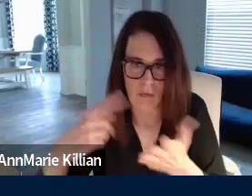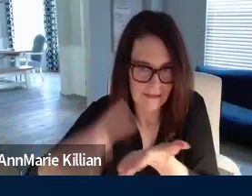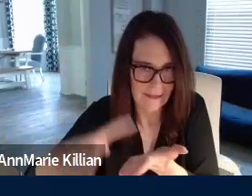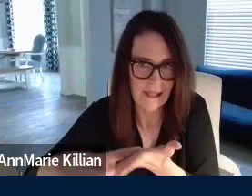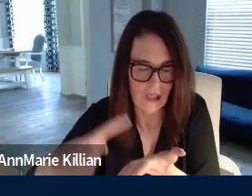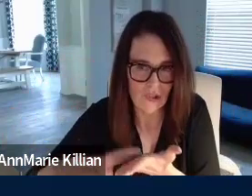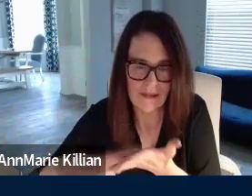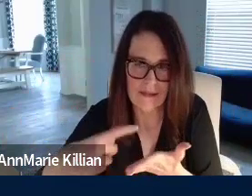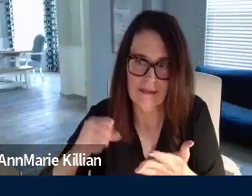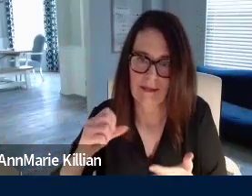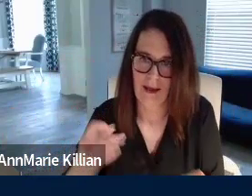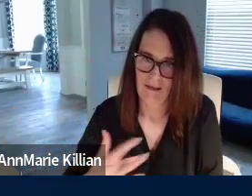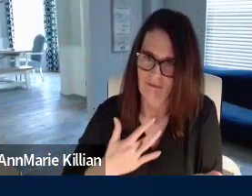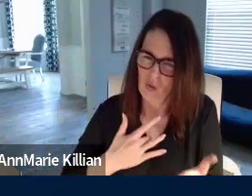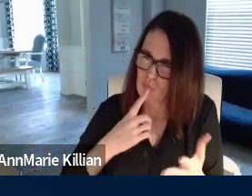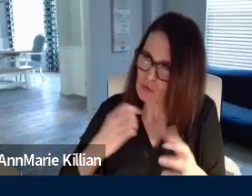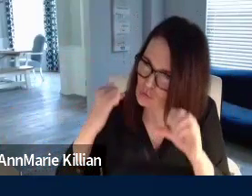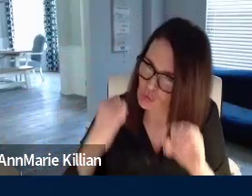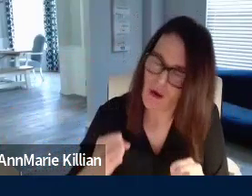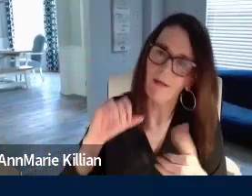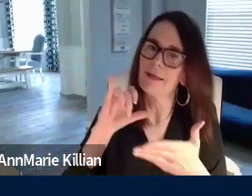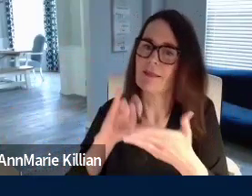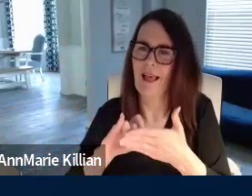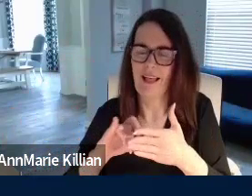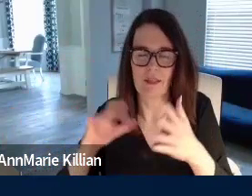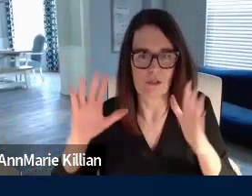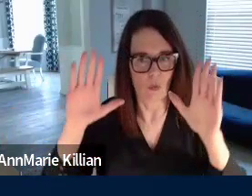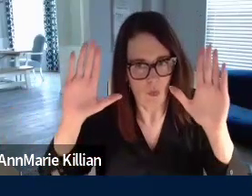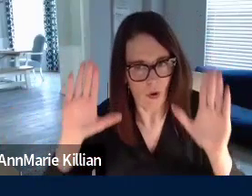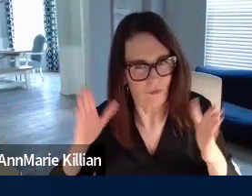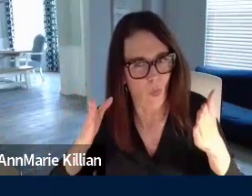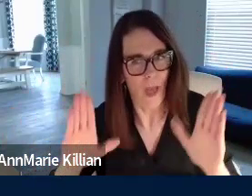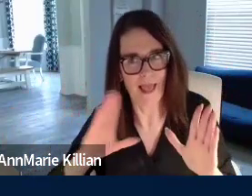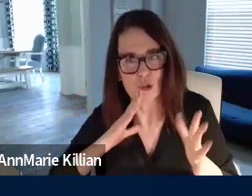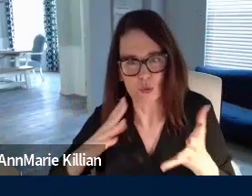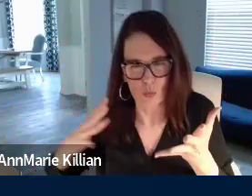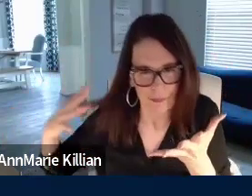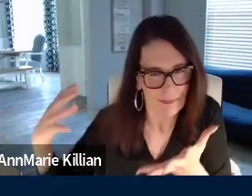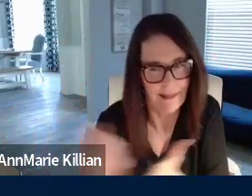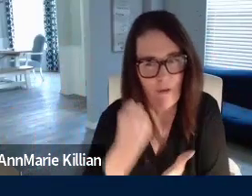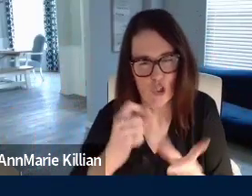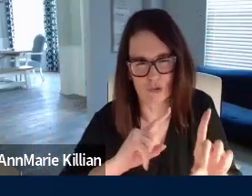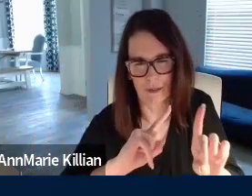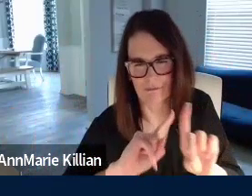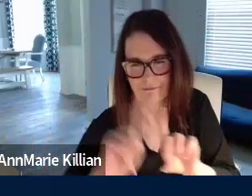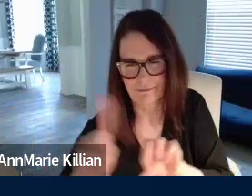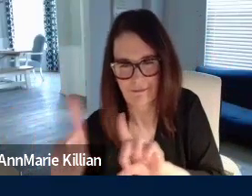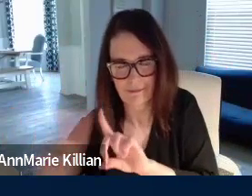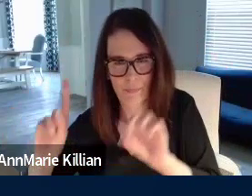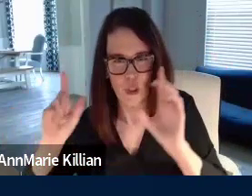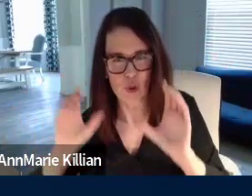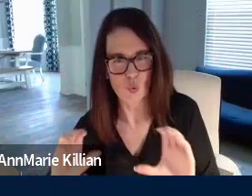There's different stakeholders involved in the discussions. And so I feel strongly that it's a wonderful way to